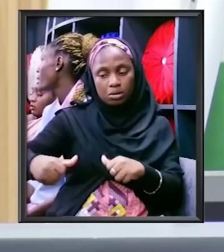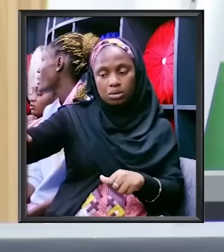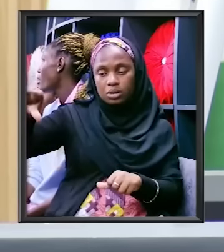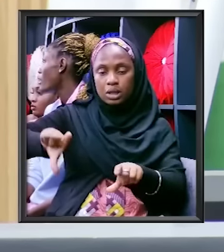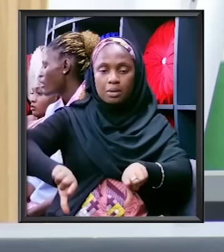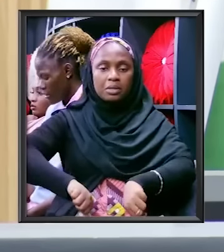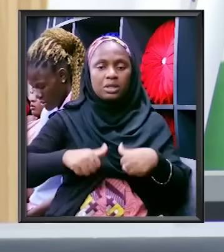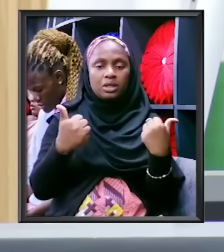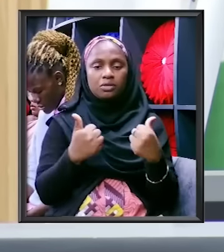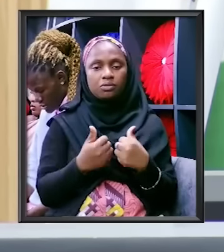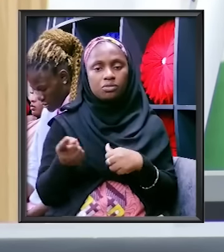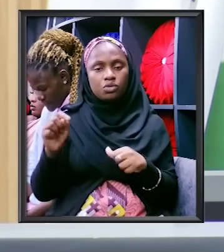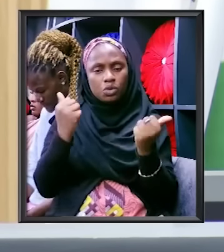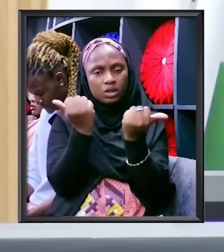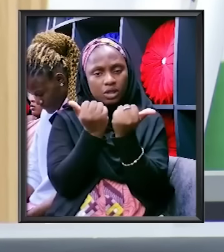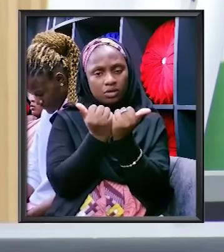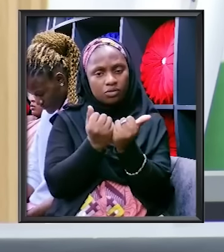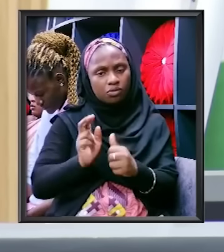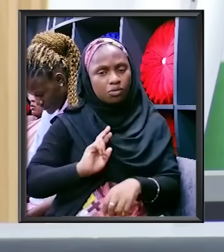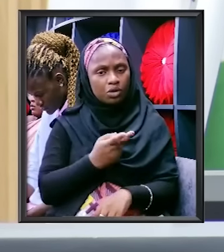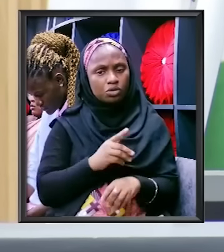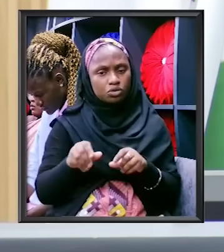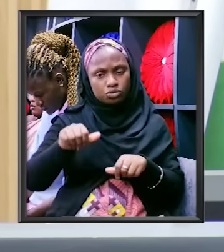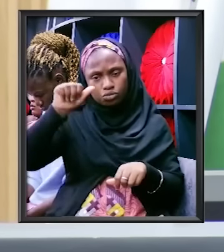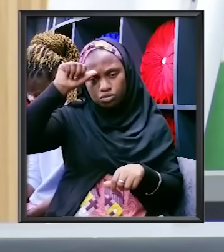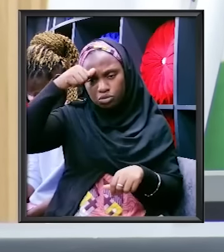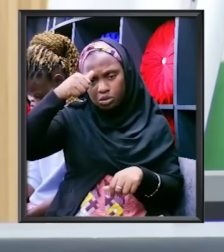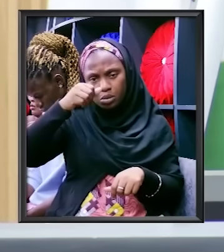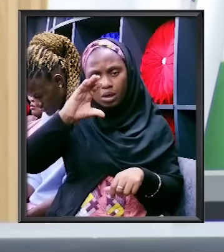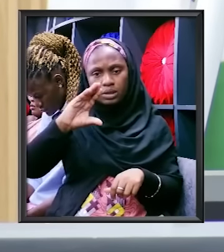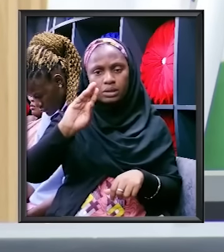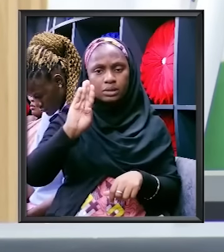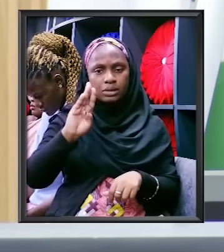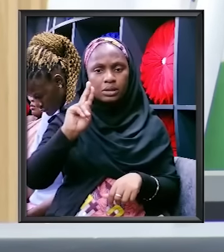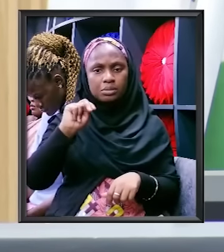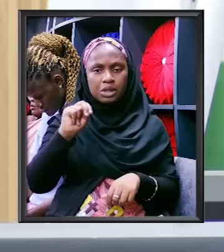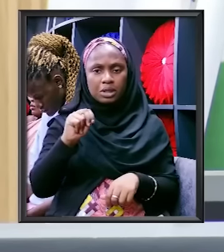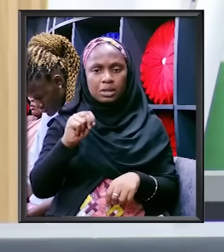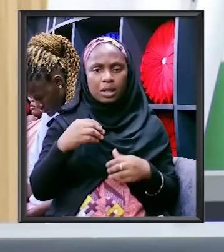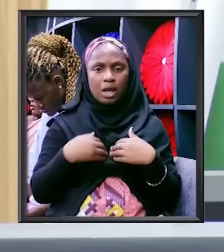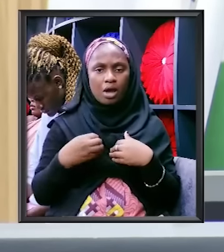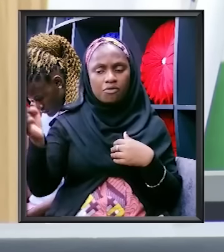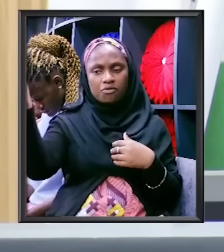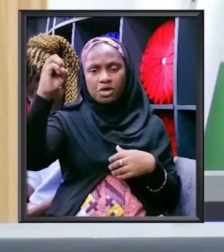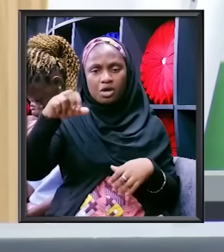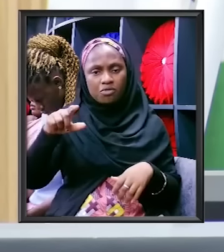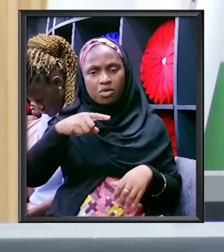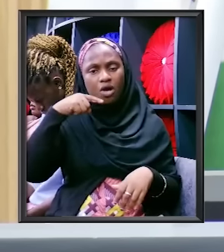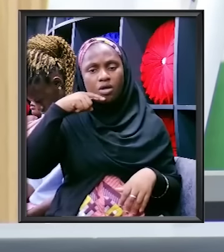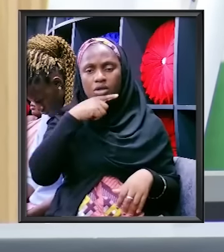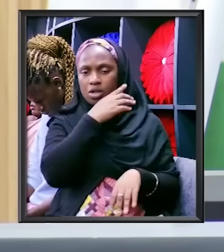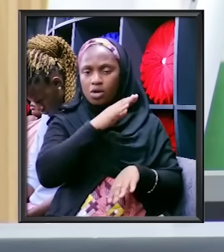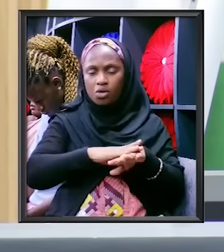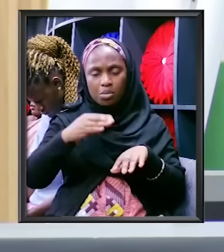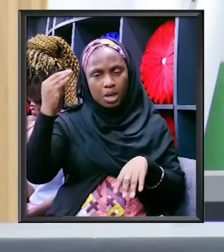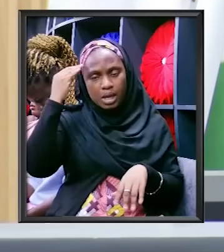The lab don't, the one will fight us. You remember, say, Central Bank of Nigeria don't ever lie for my head.